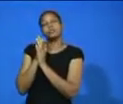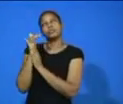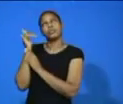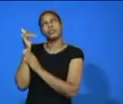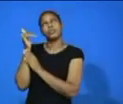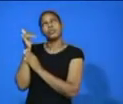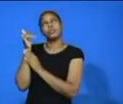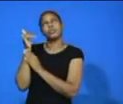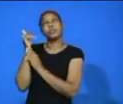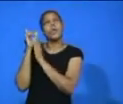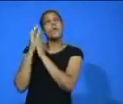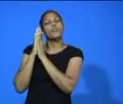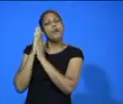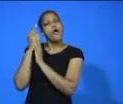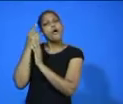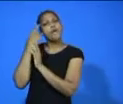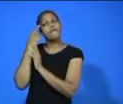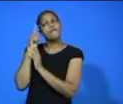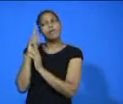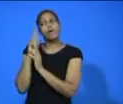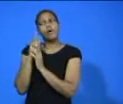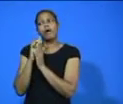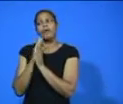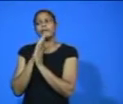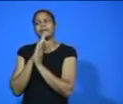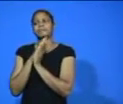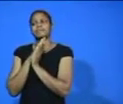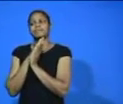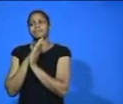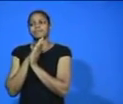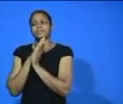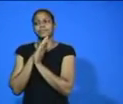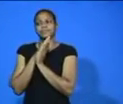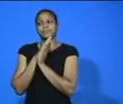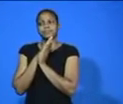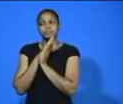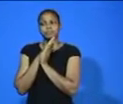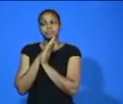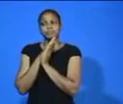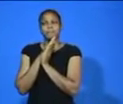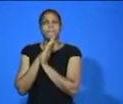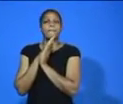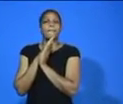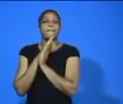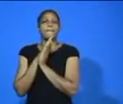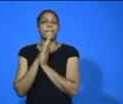down on whatever I had nearby my hands. It's right here.